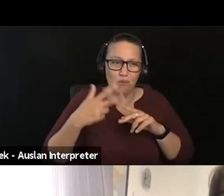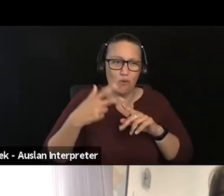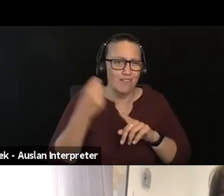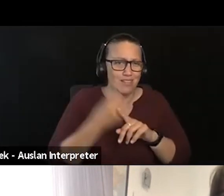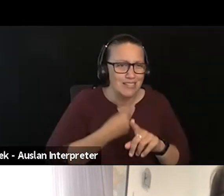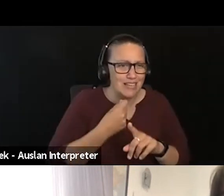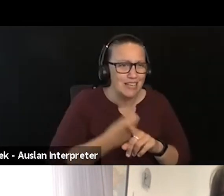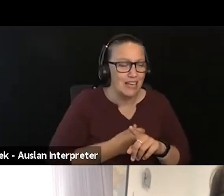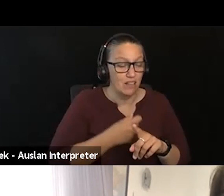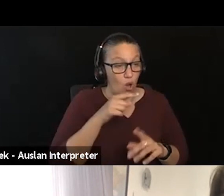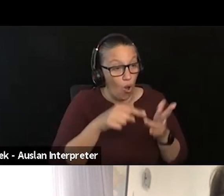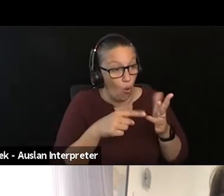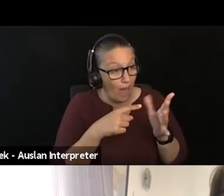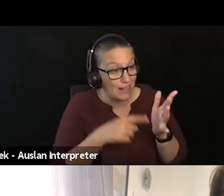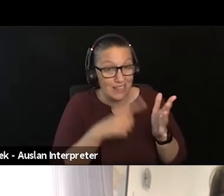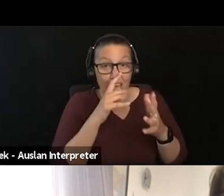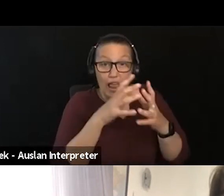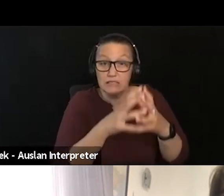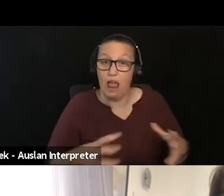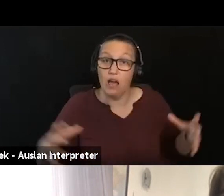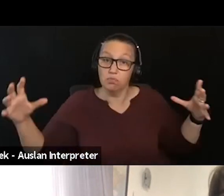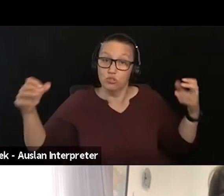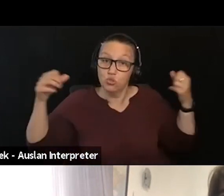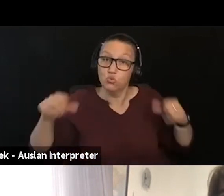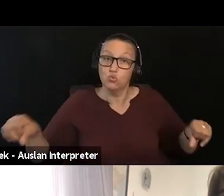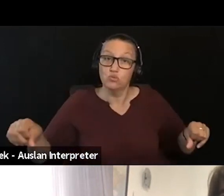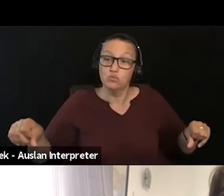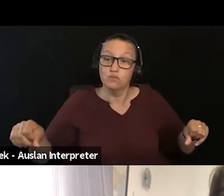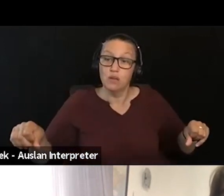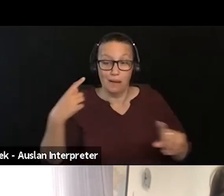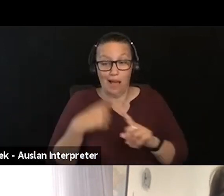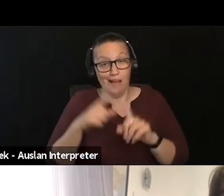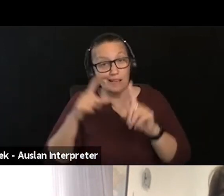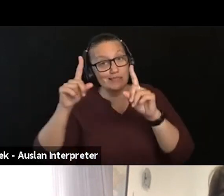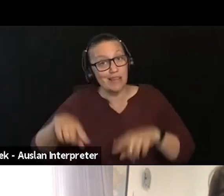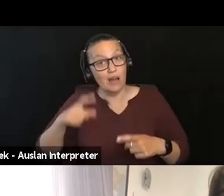scale up of OAT in other places, but also starting to think about where might